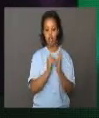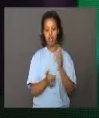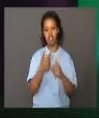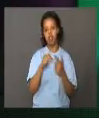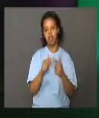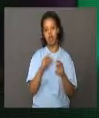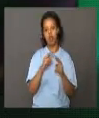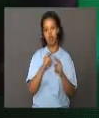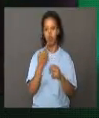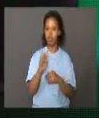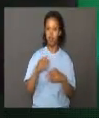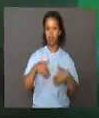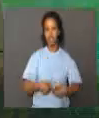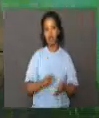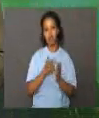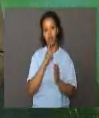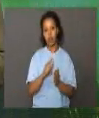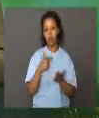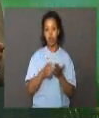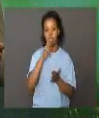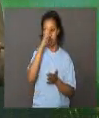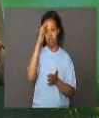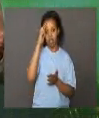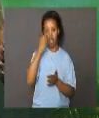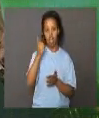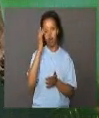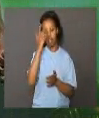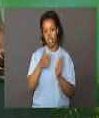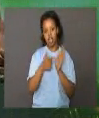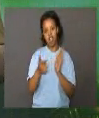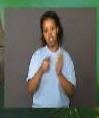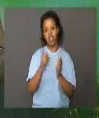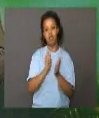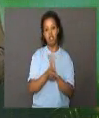many other infections may occur, such as pneumonia,